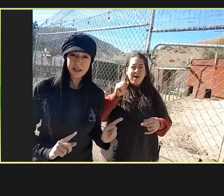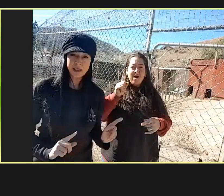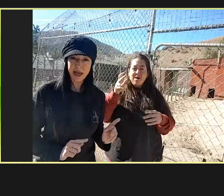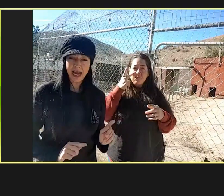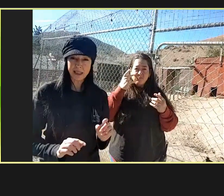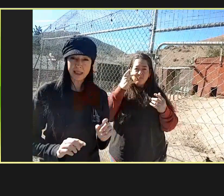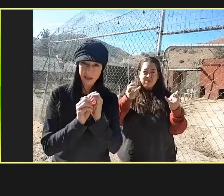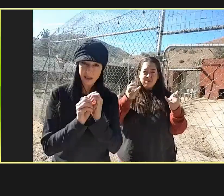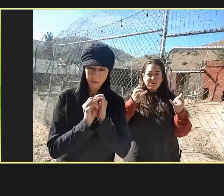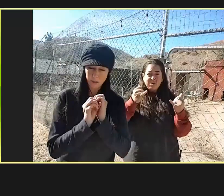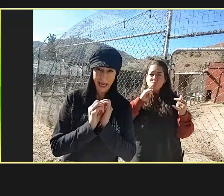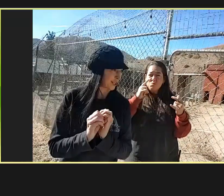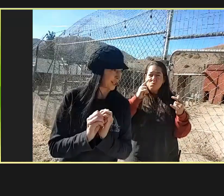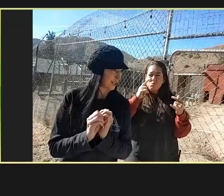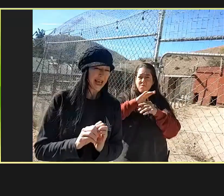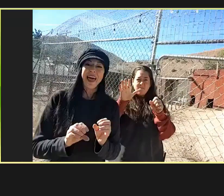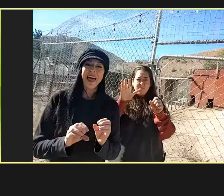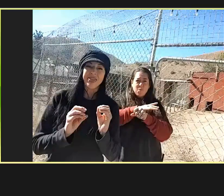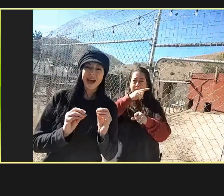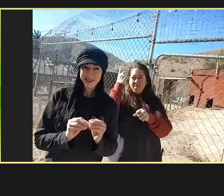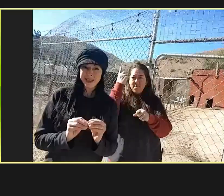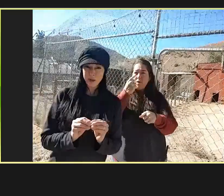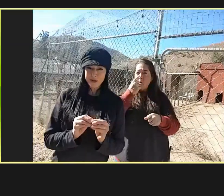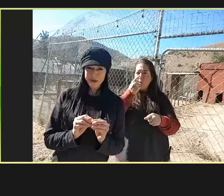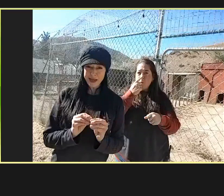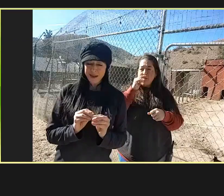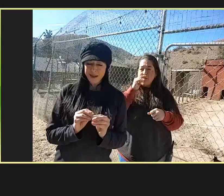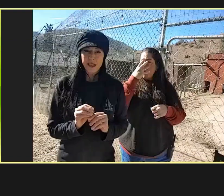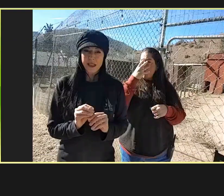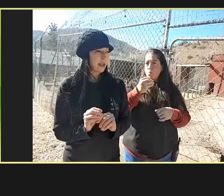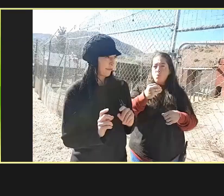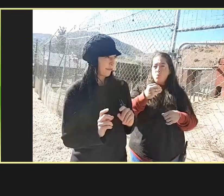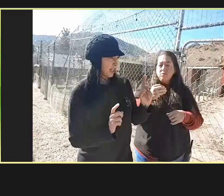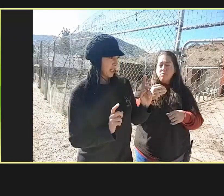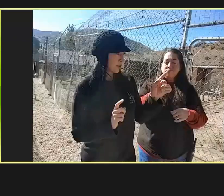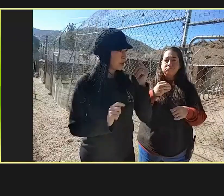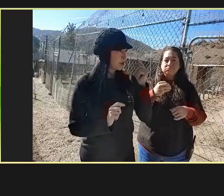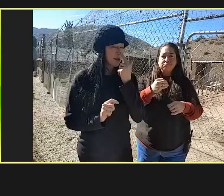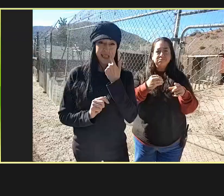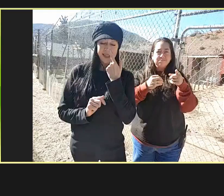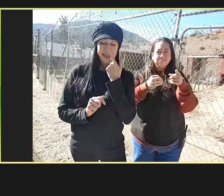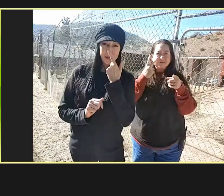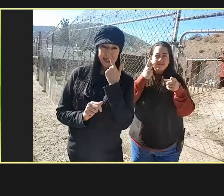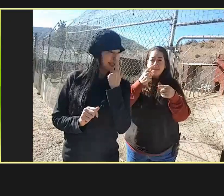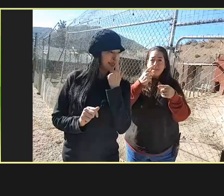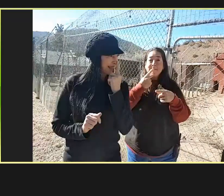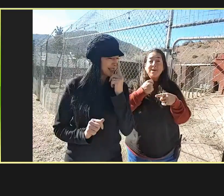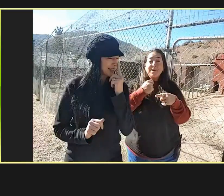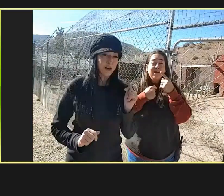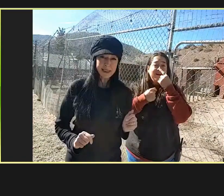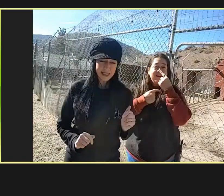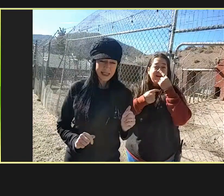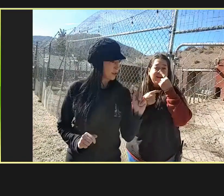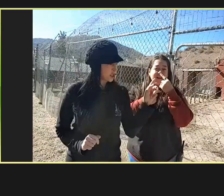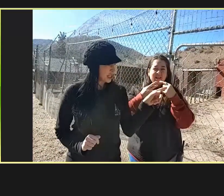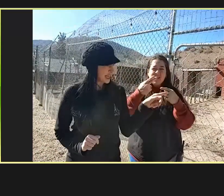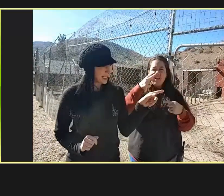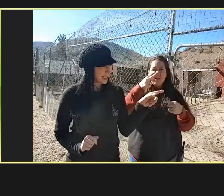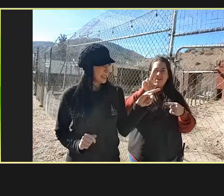hand, everybody else that you've seen today has a solid black nose. That is a wolf trait. So if you're seeing the